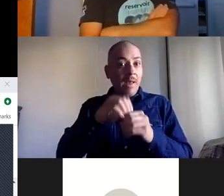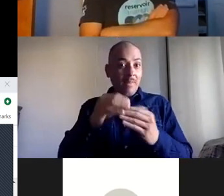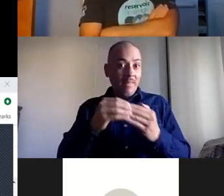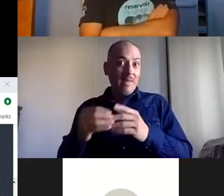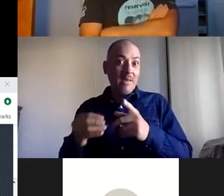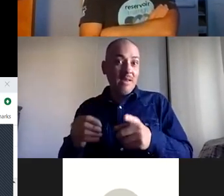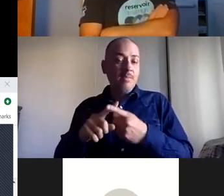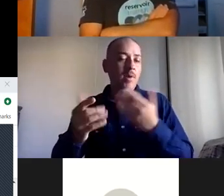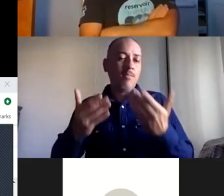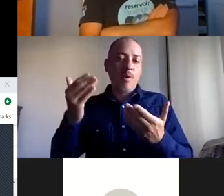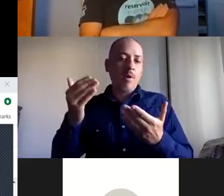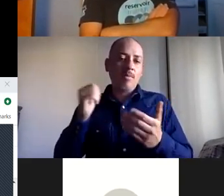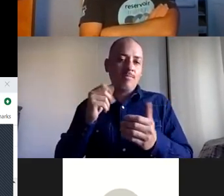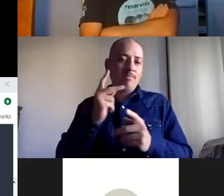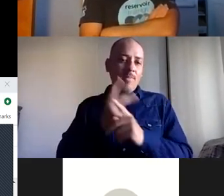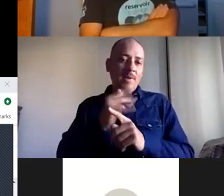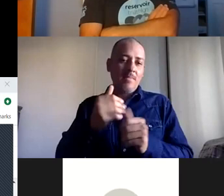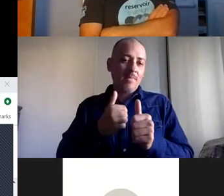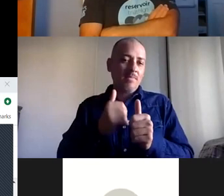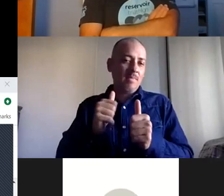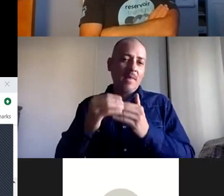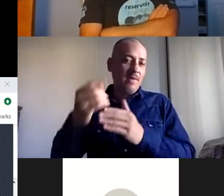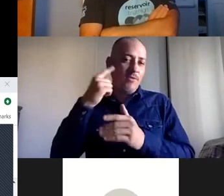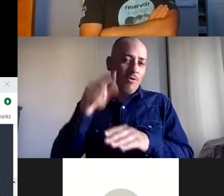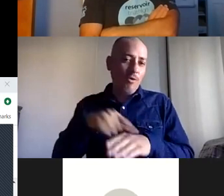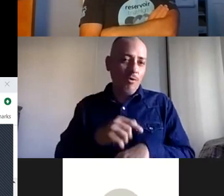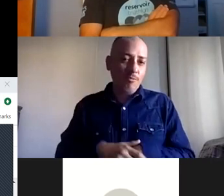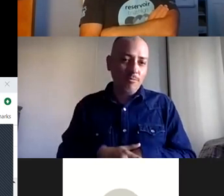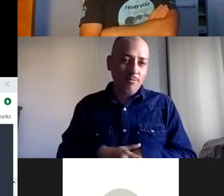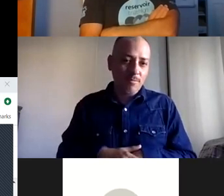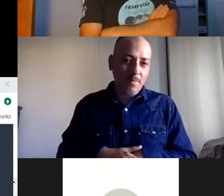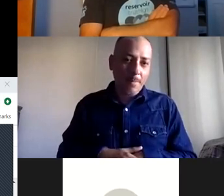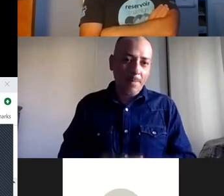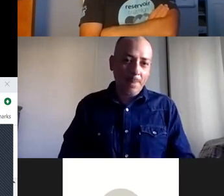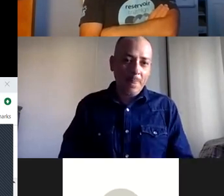but it probably won't be able to keep that lead for long. Low key, that's how I play Pong.